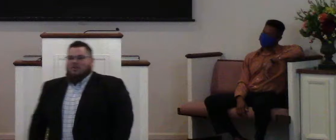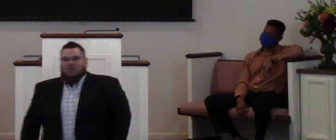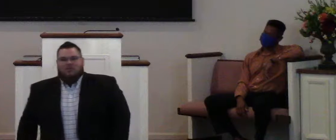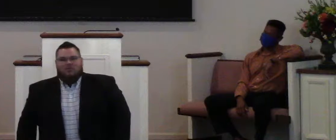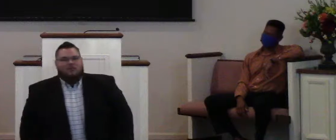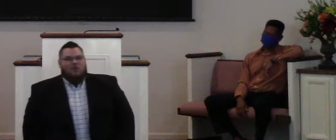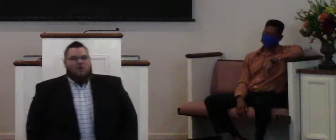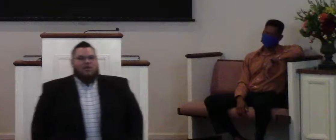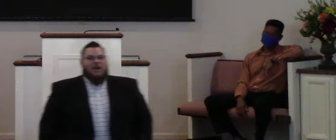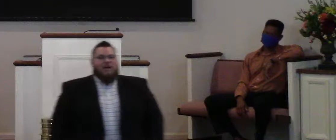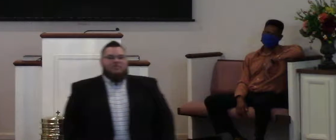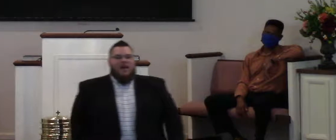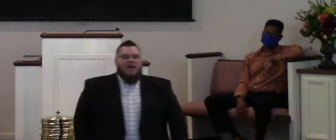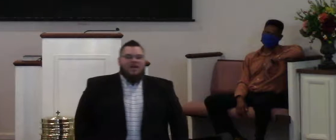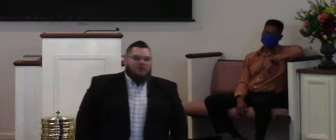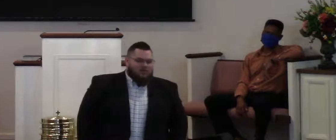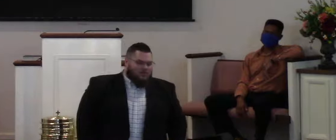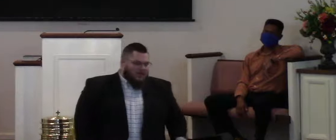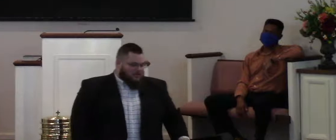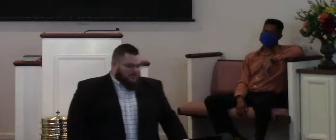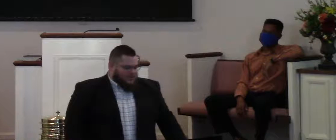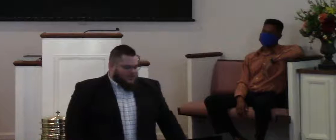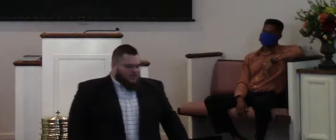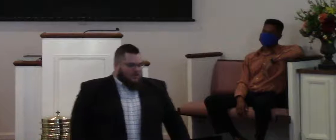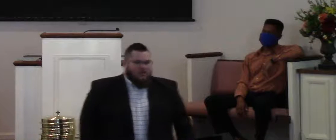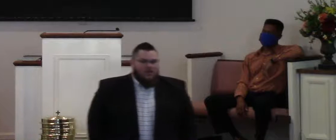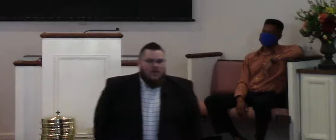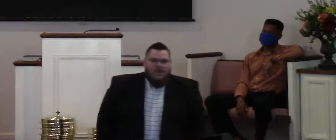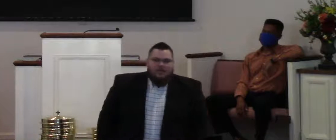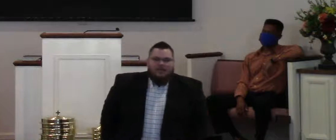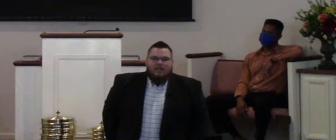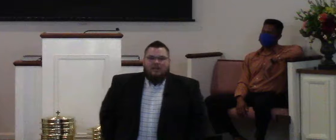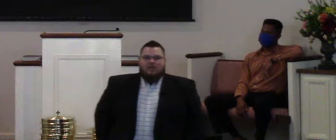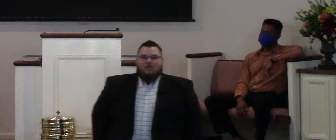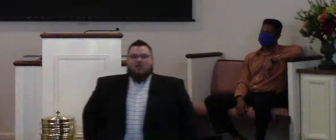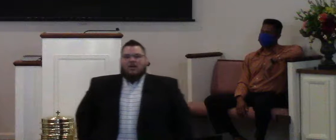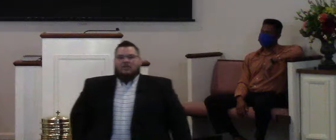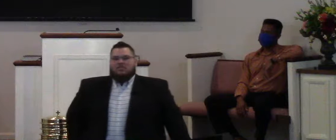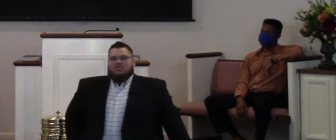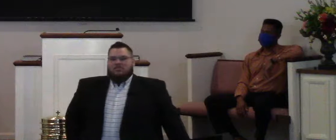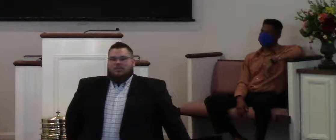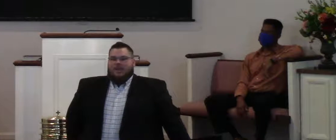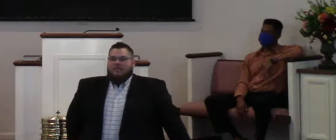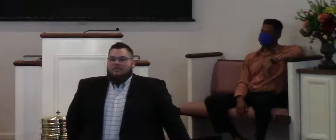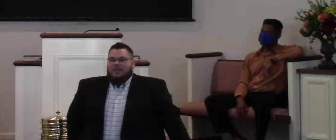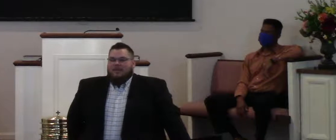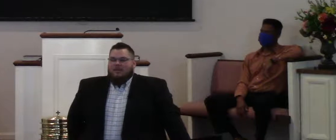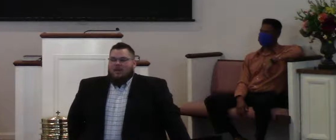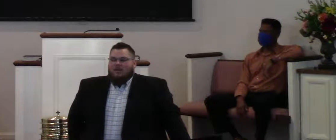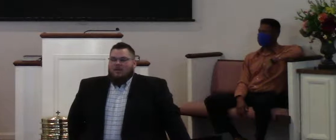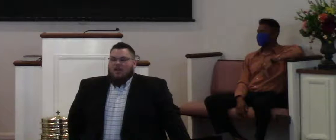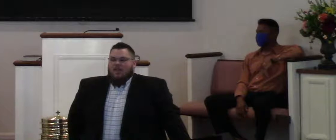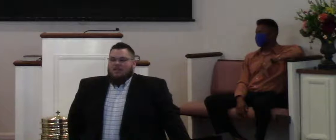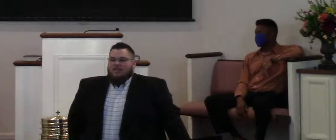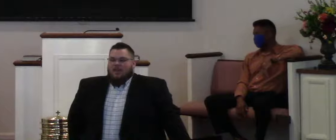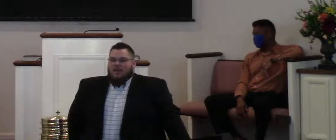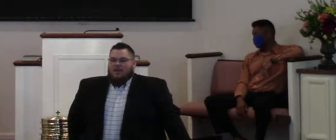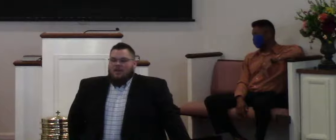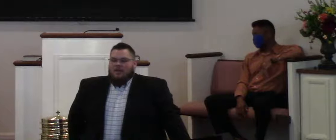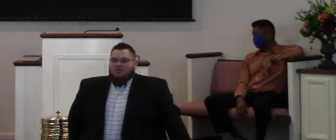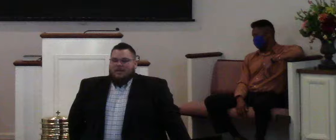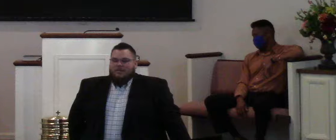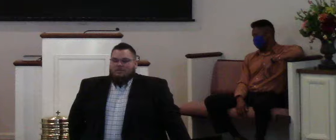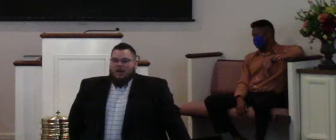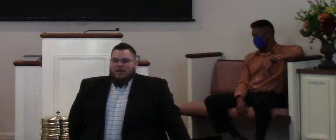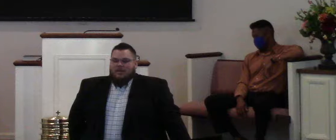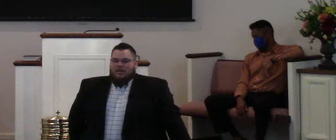I know, for the Bible tells me so. Little ones to him belong. They